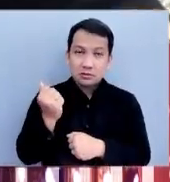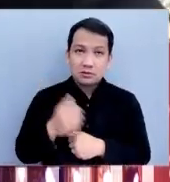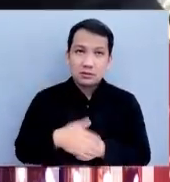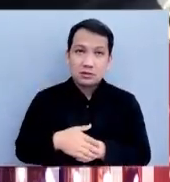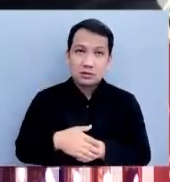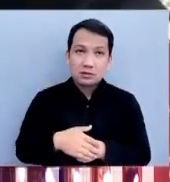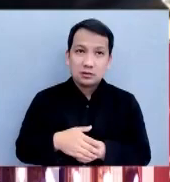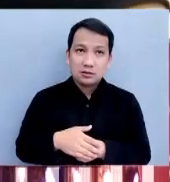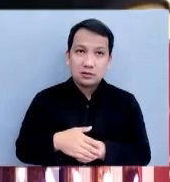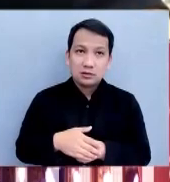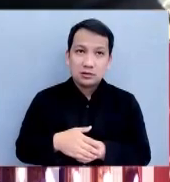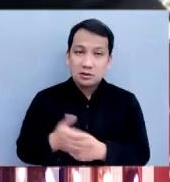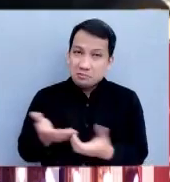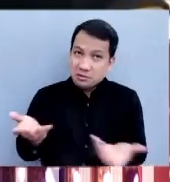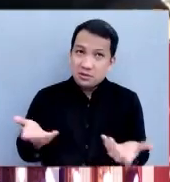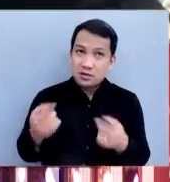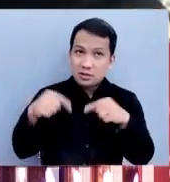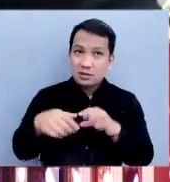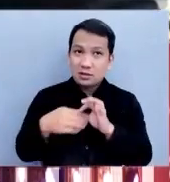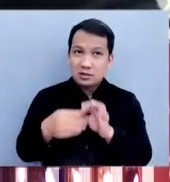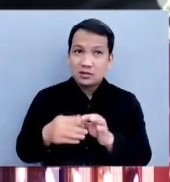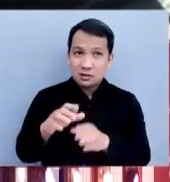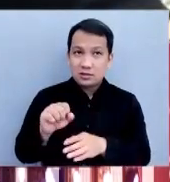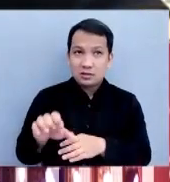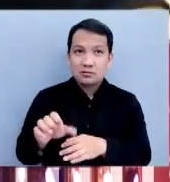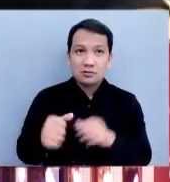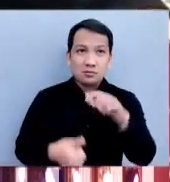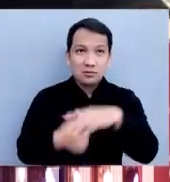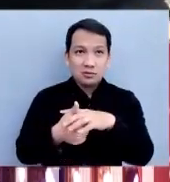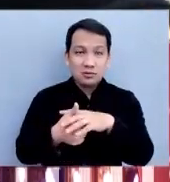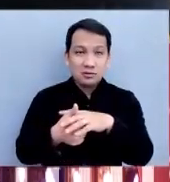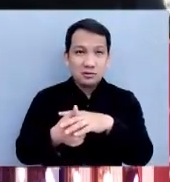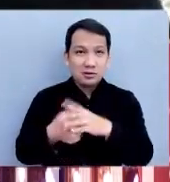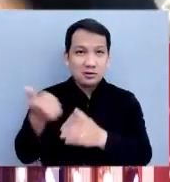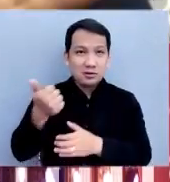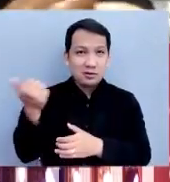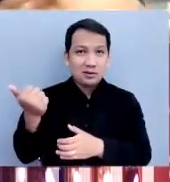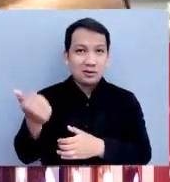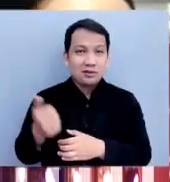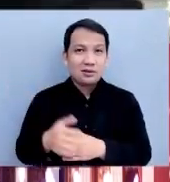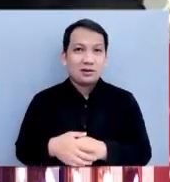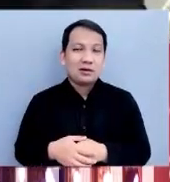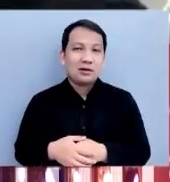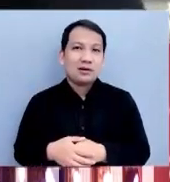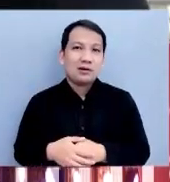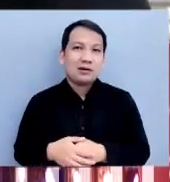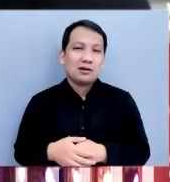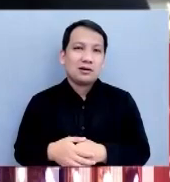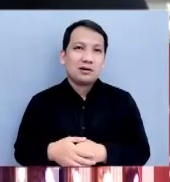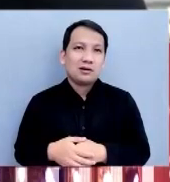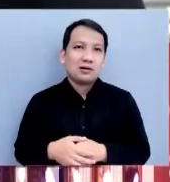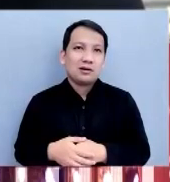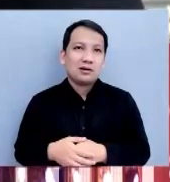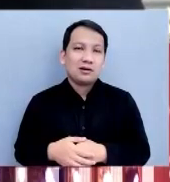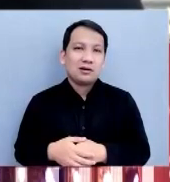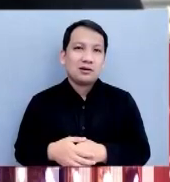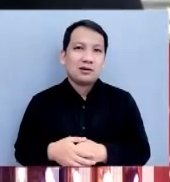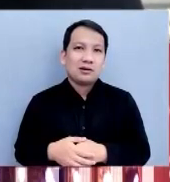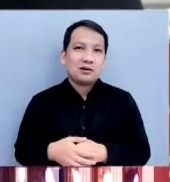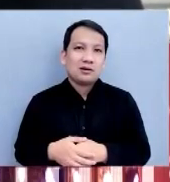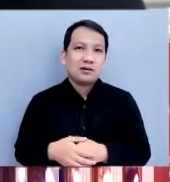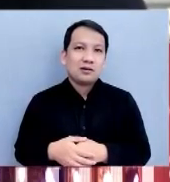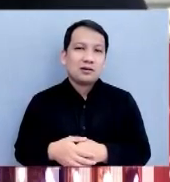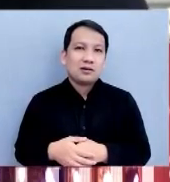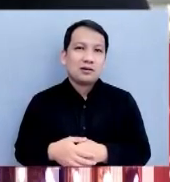the country. In this particular case, naglabasa na nga sa ibang bansa, sa ibang media outlets all over the world,